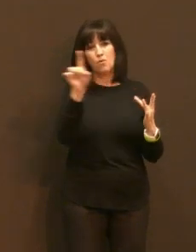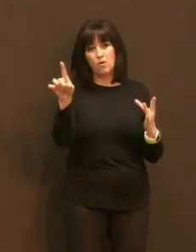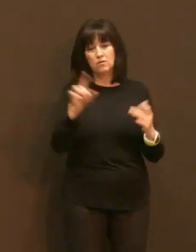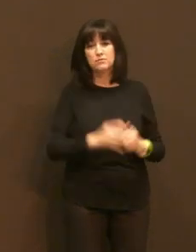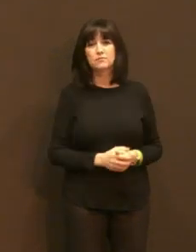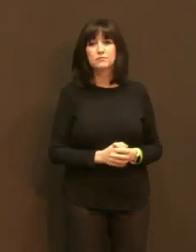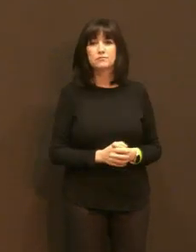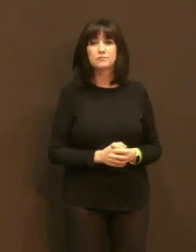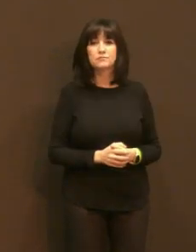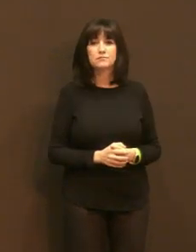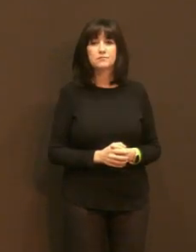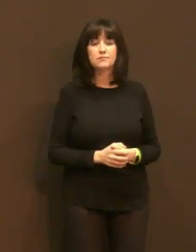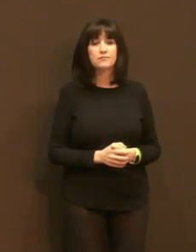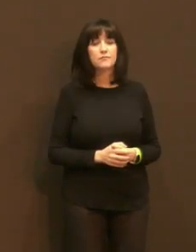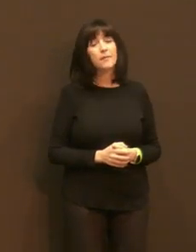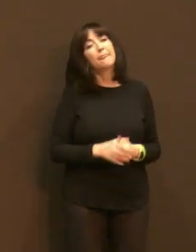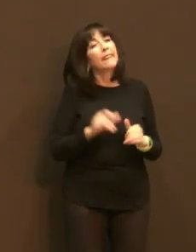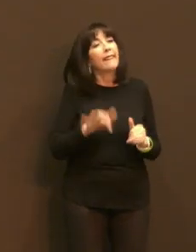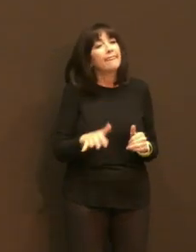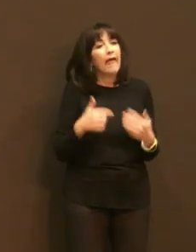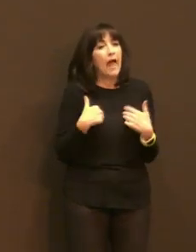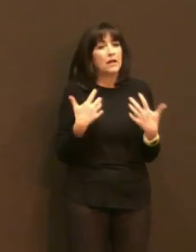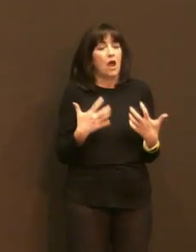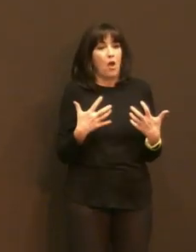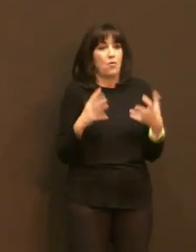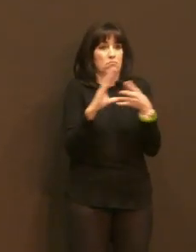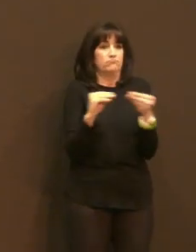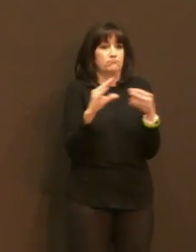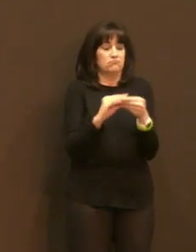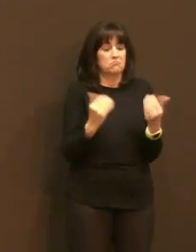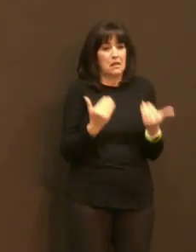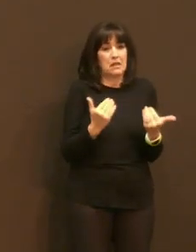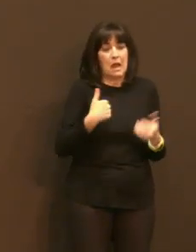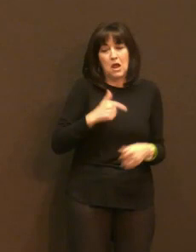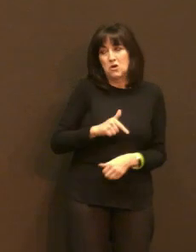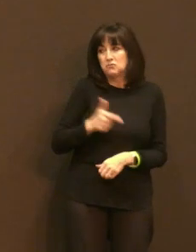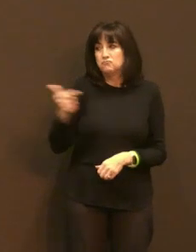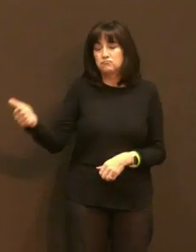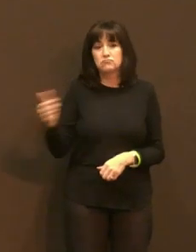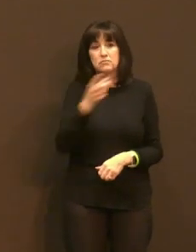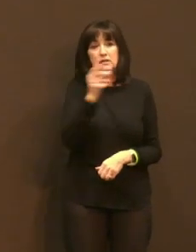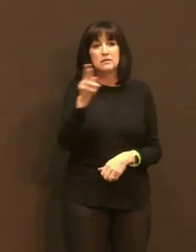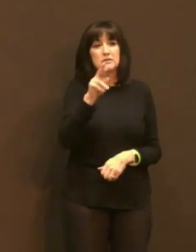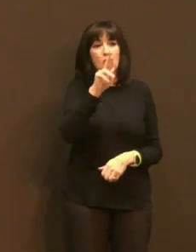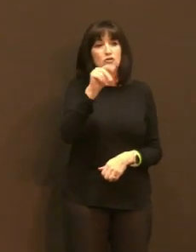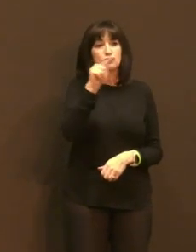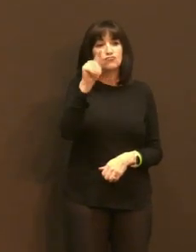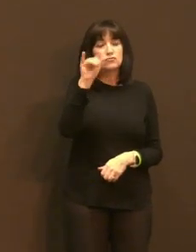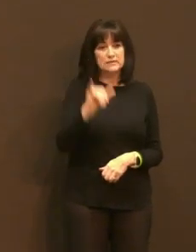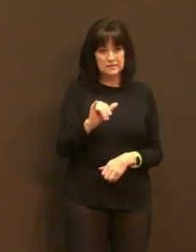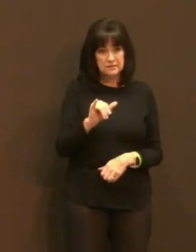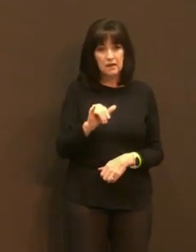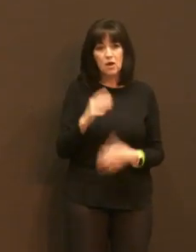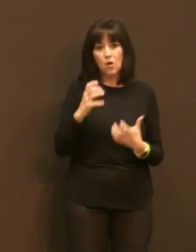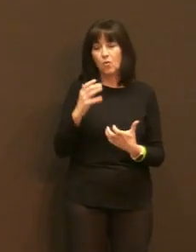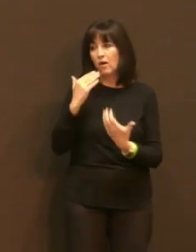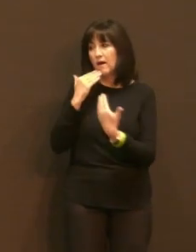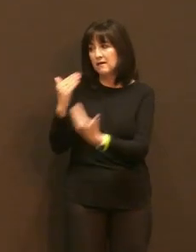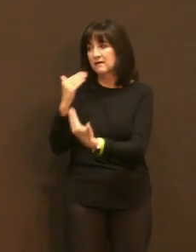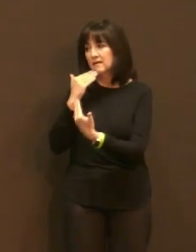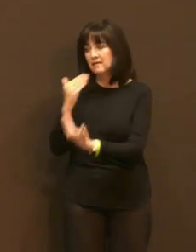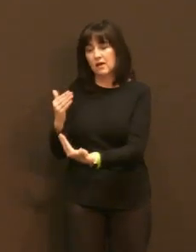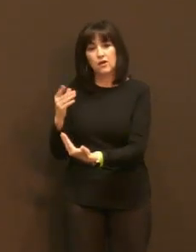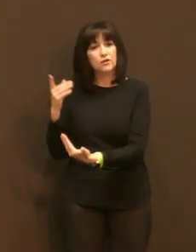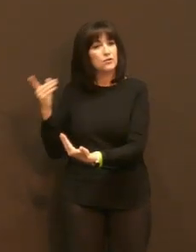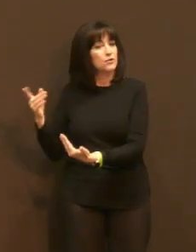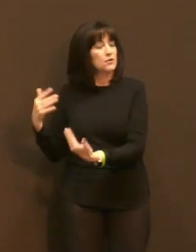So with that as an introduction, I want to pass the microphone over to Dr. Rattay and first thank her again. I can't thank her enough